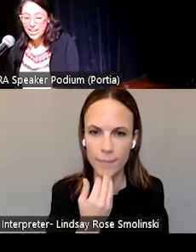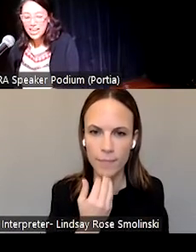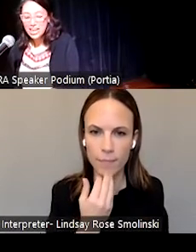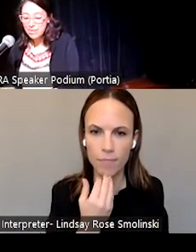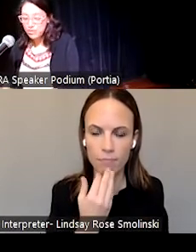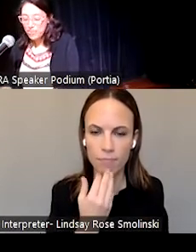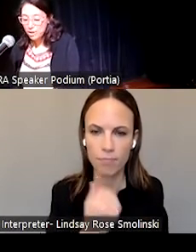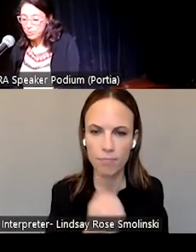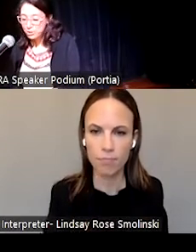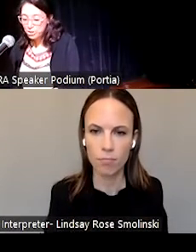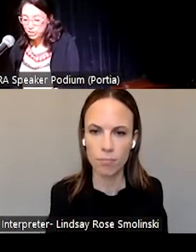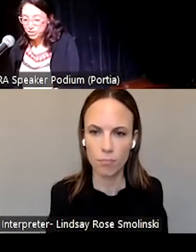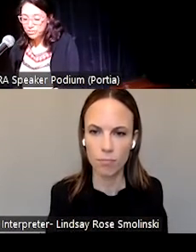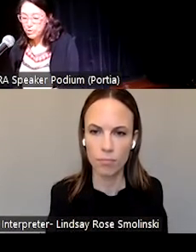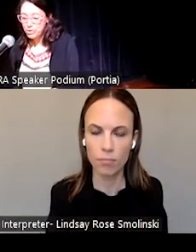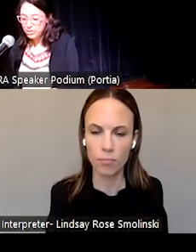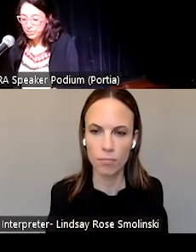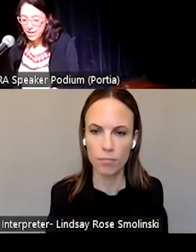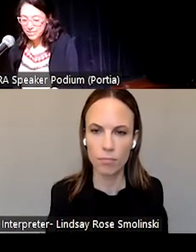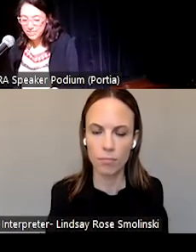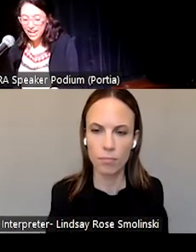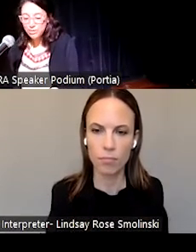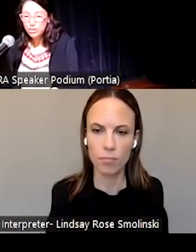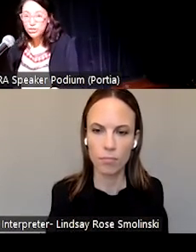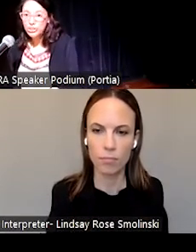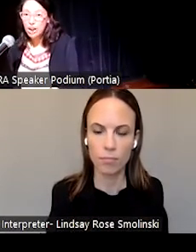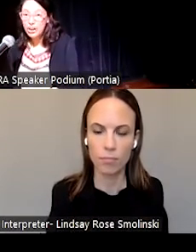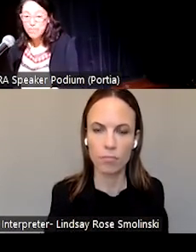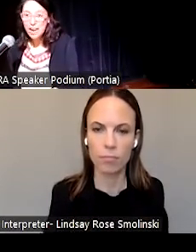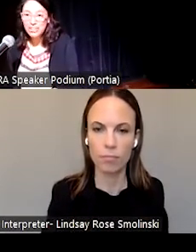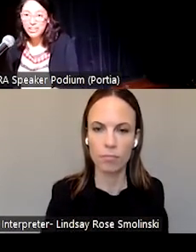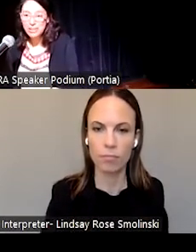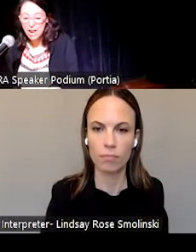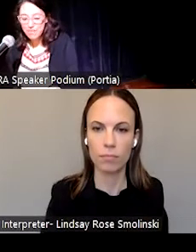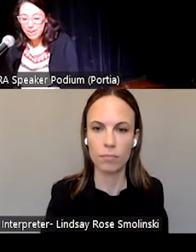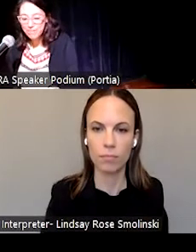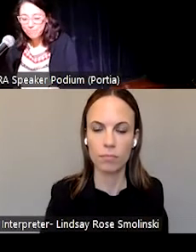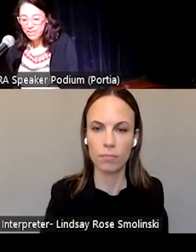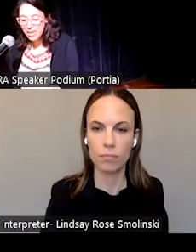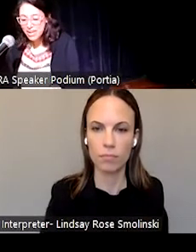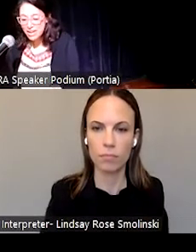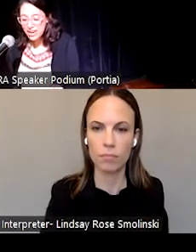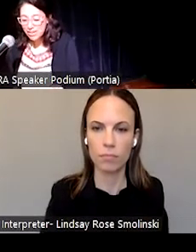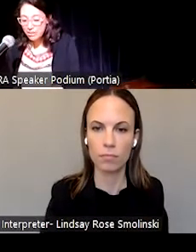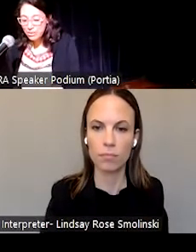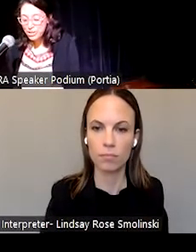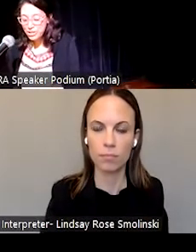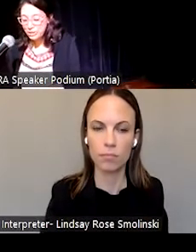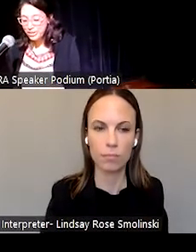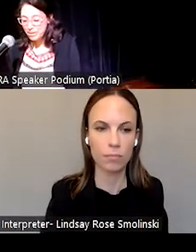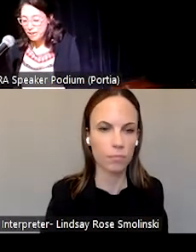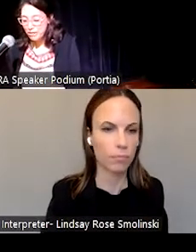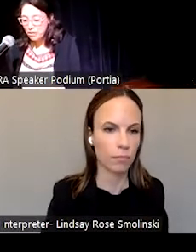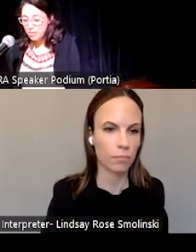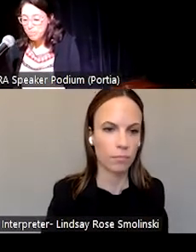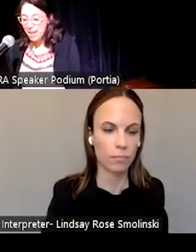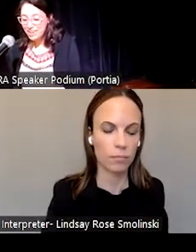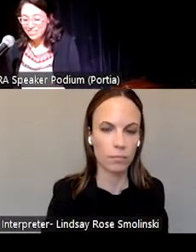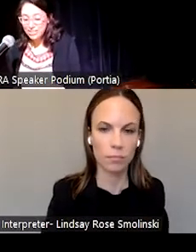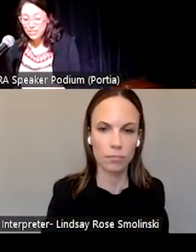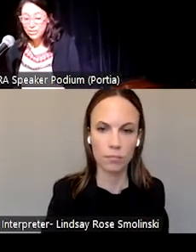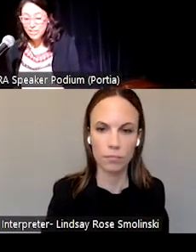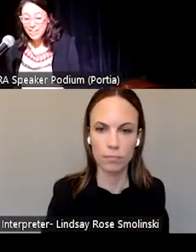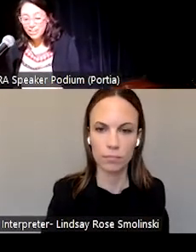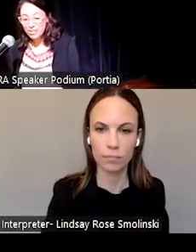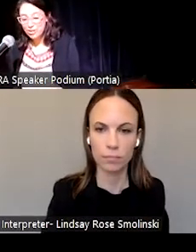chain, keeps valuable nutrition from going to waste, and reduces our impact on the environment. Caroline was included among Forbes